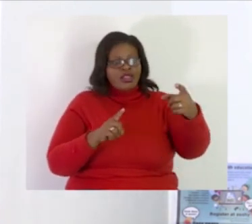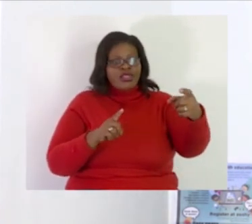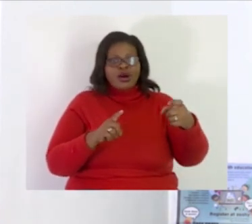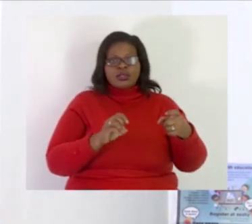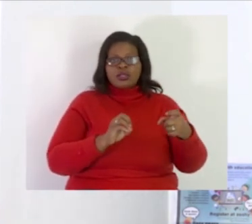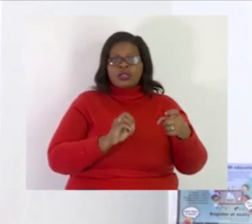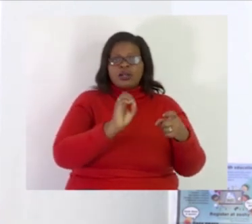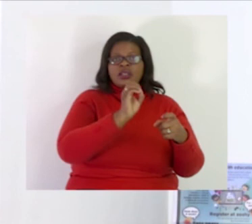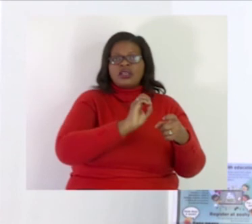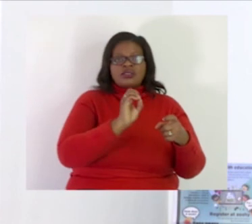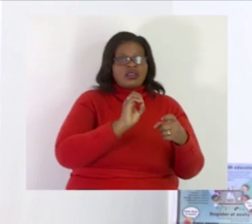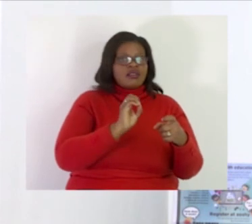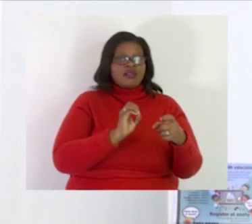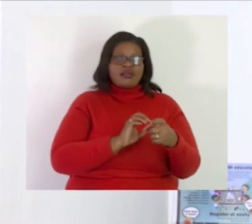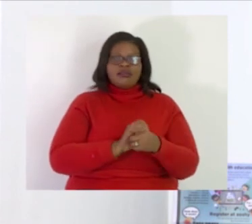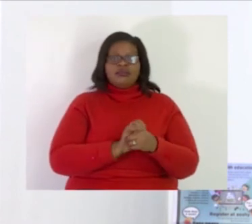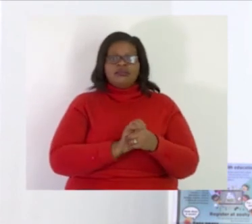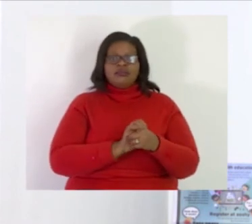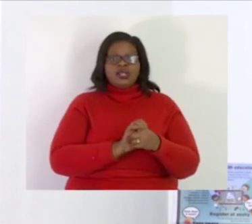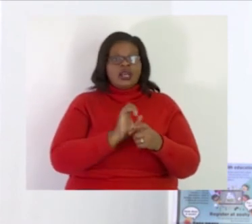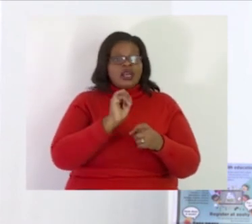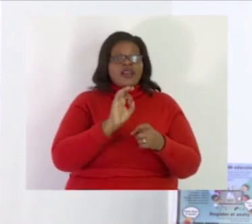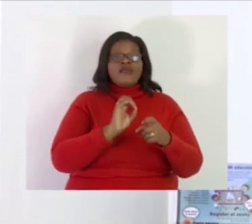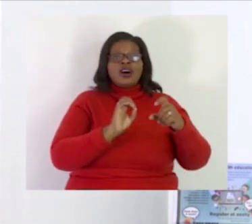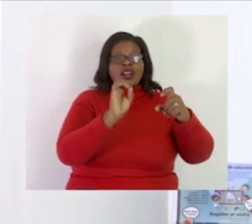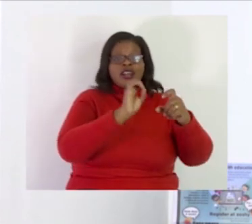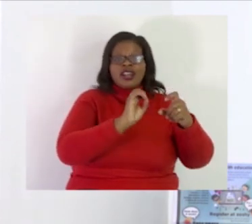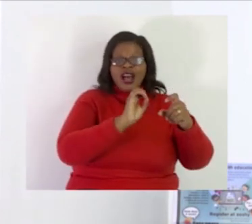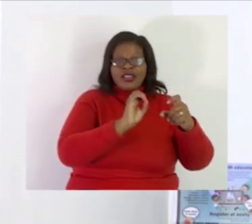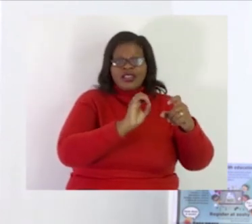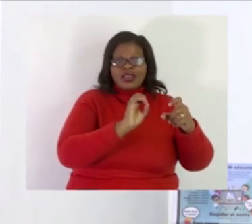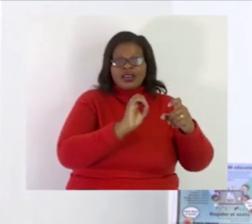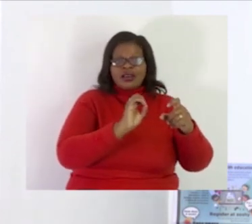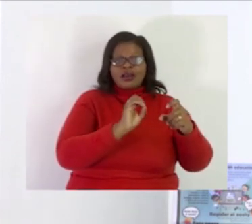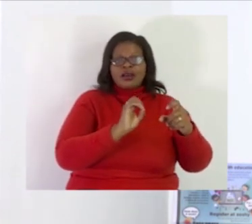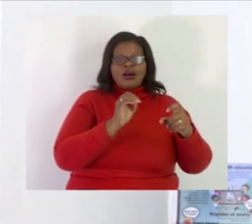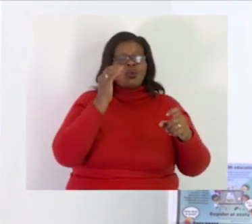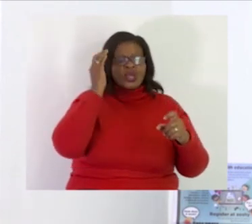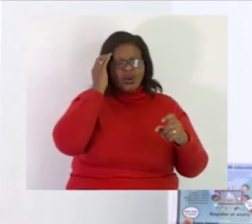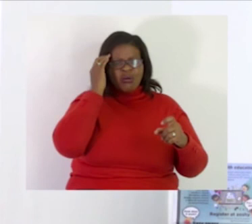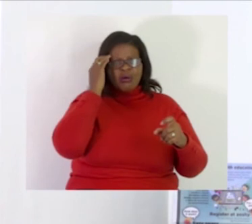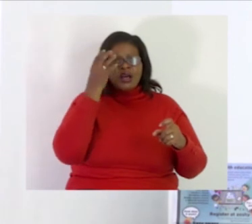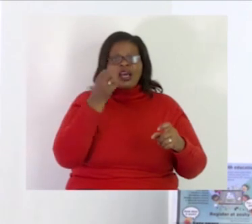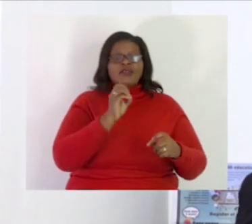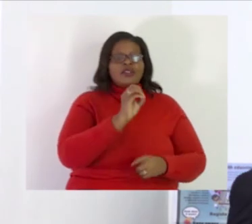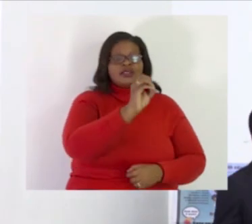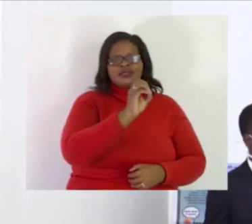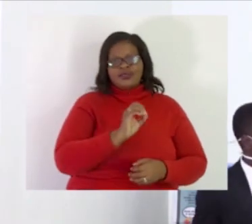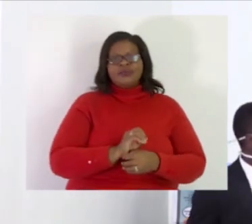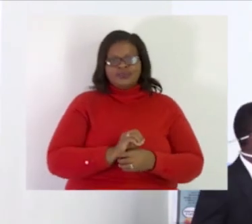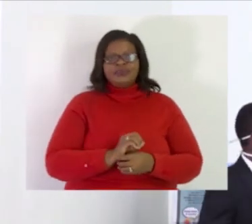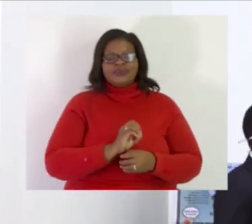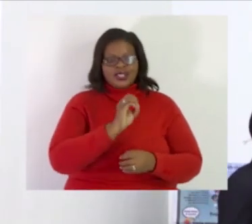is no a number. When there is no a number, we know that there is also a 0 there. So 0